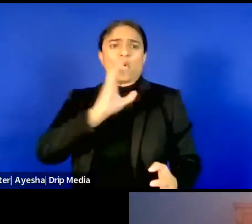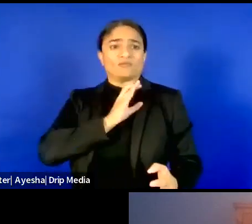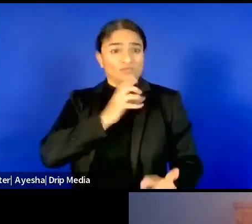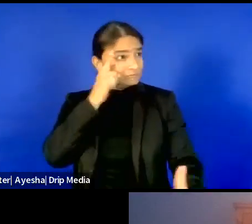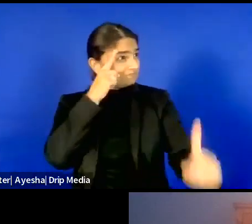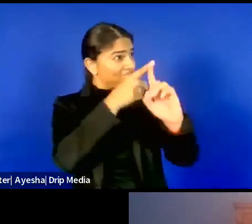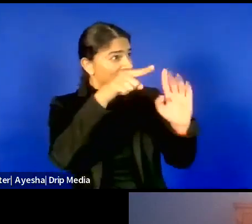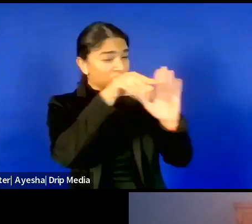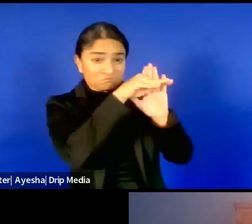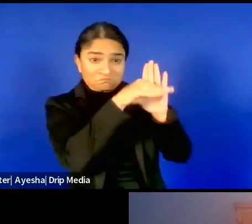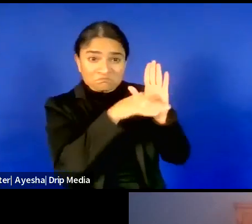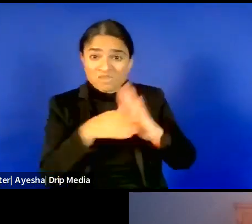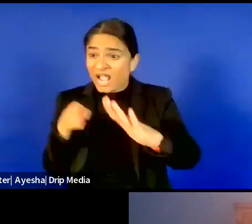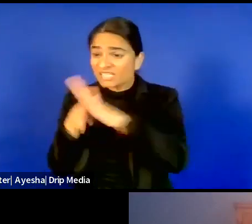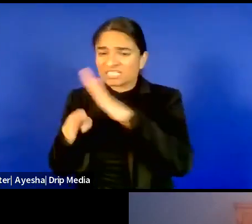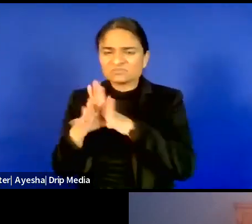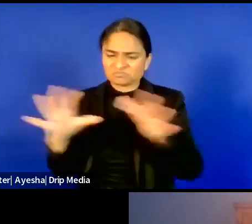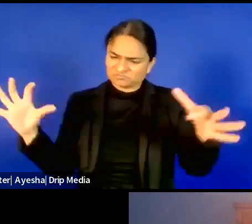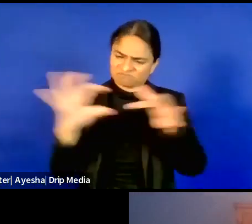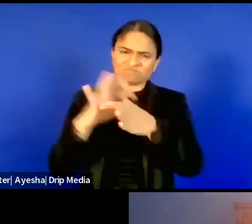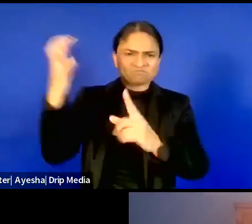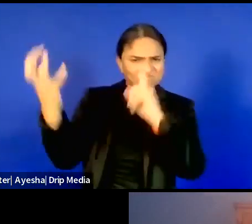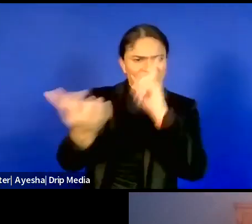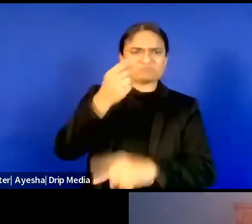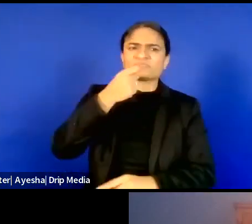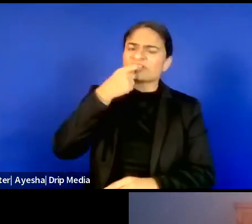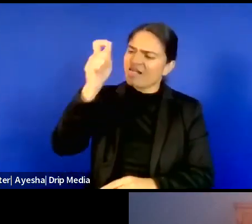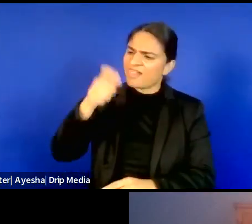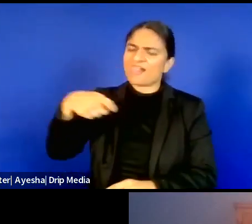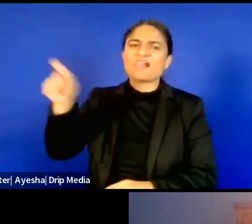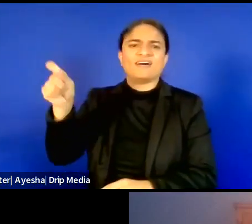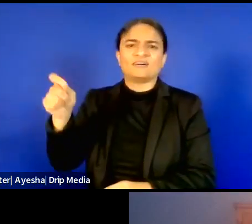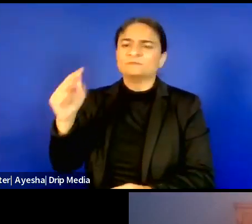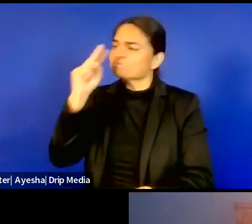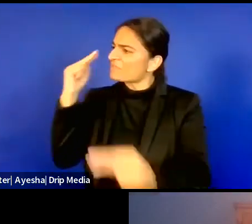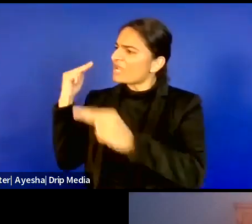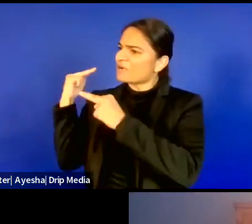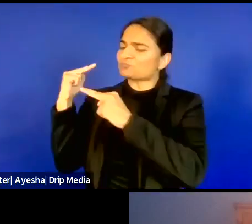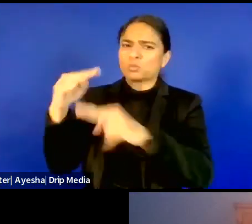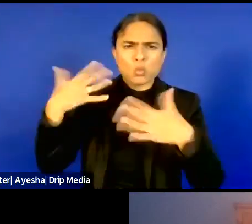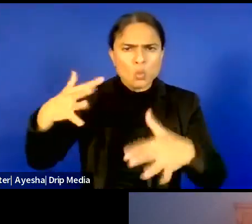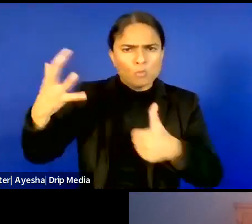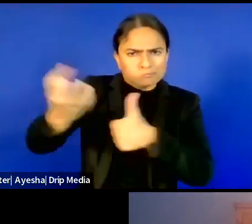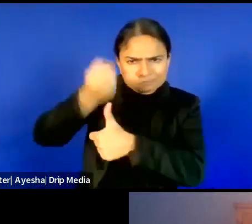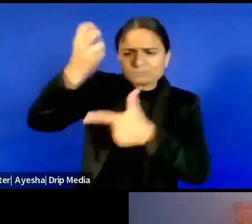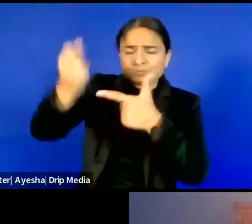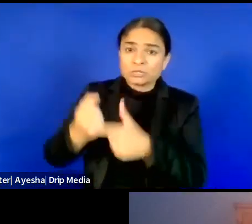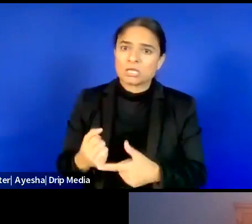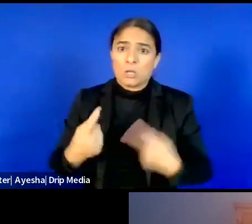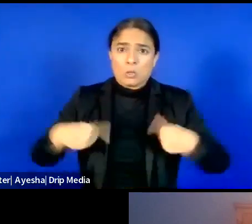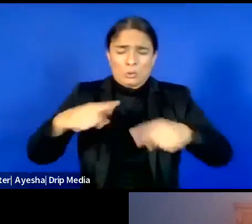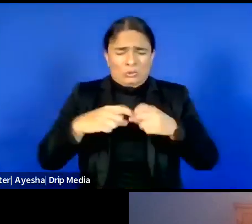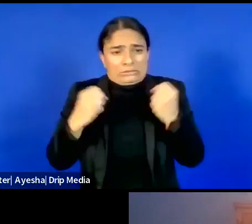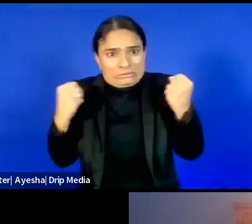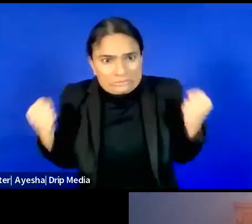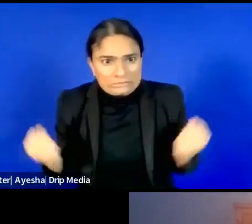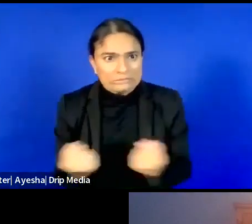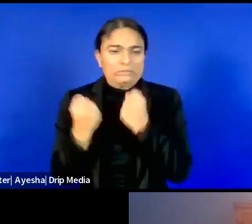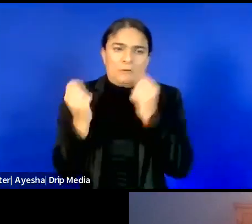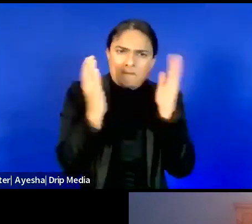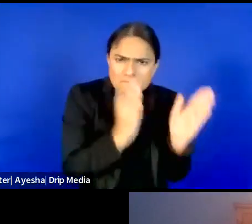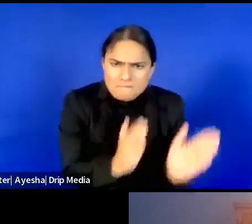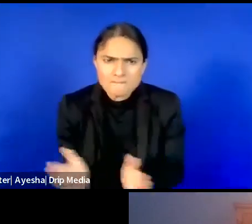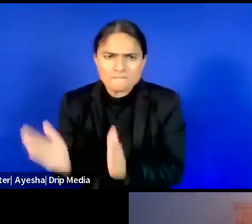2023. And it took a lot of preparation, a lot of work, and a lot of thought to make sure that could come